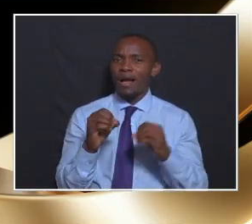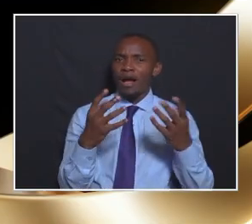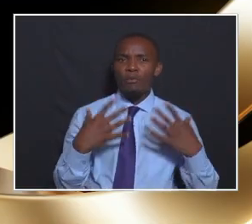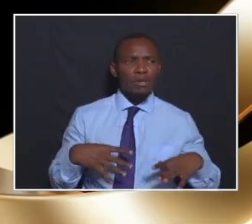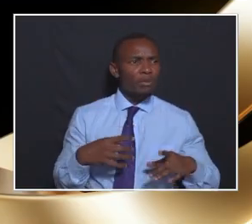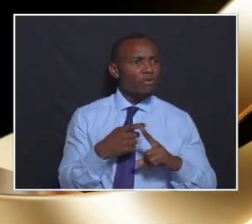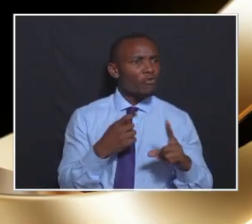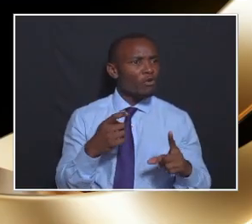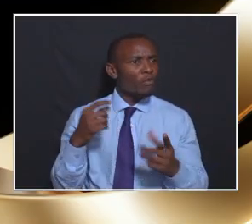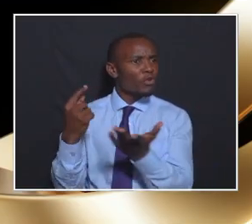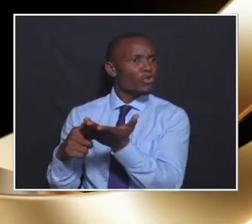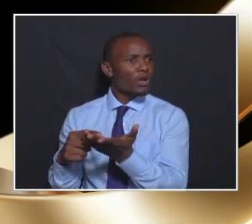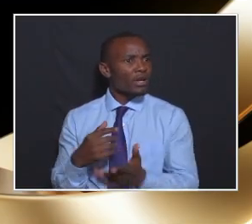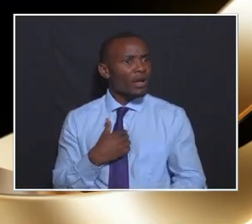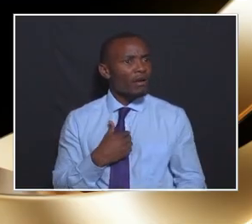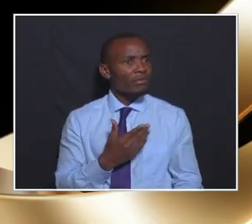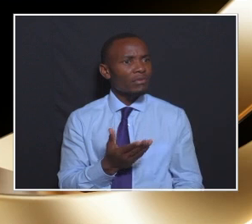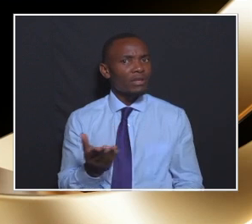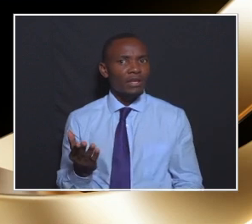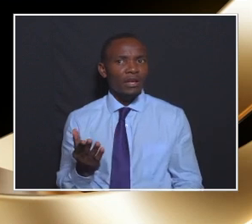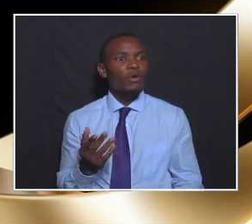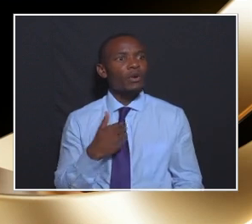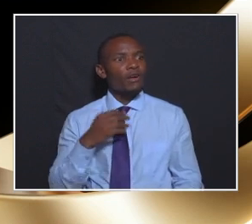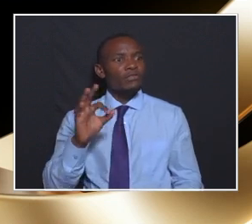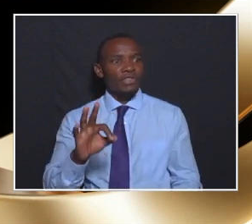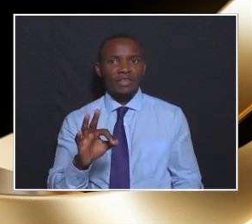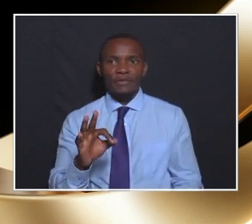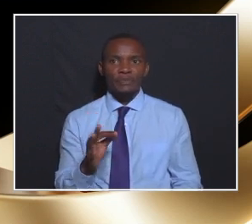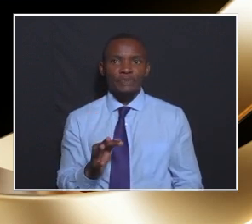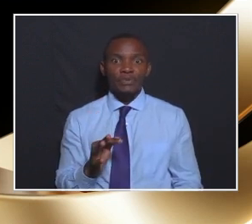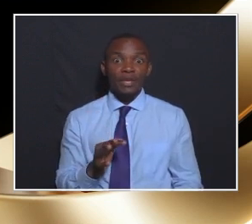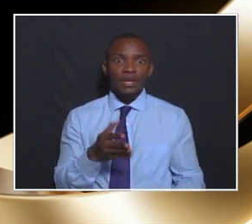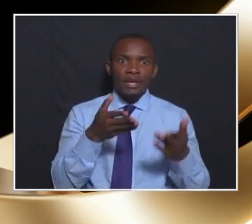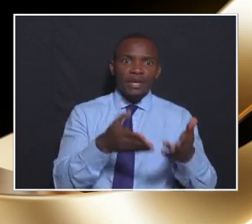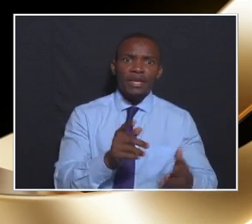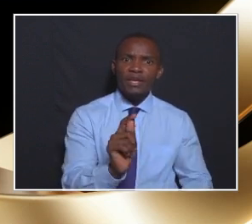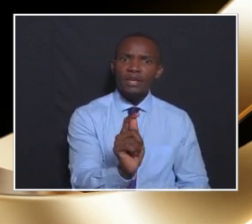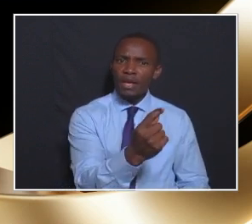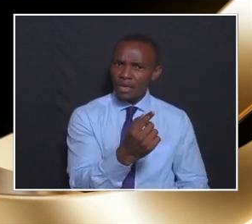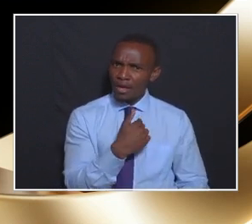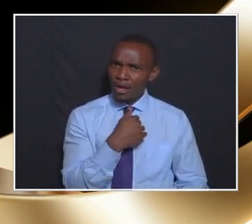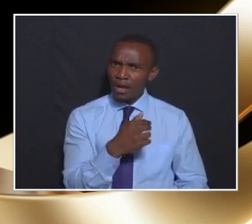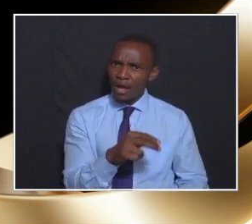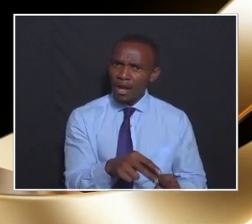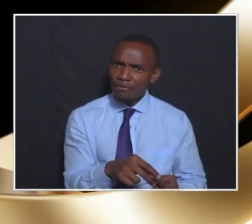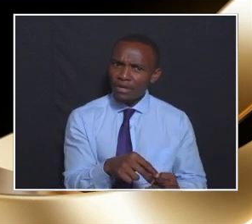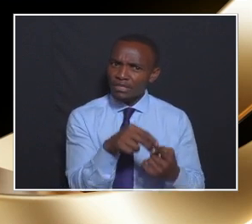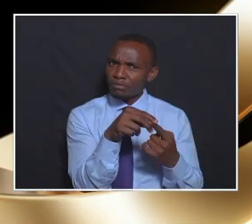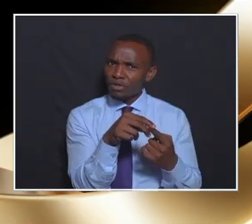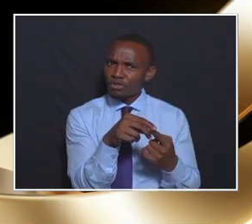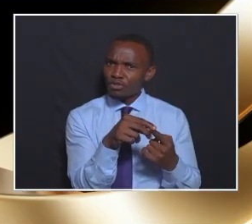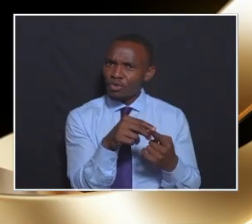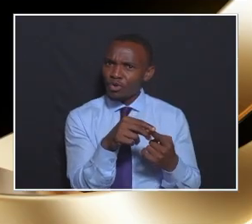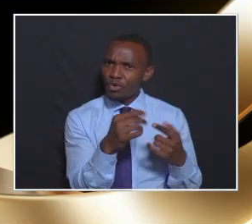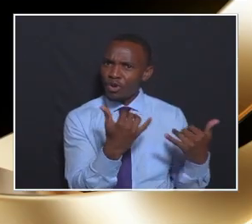from Uganda? I think we have 3. In Kenya, do you have a game called Dul,